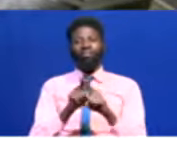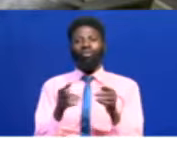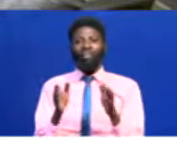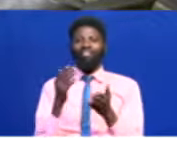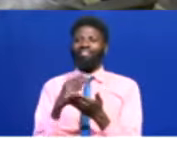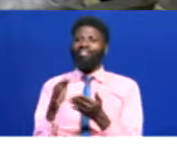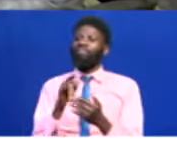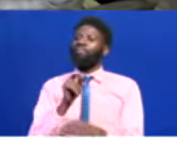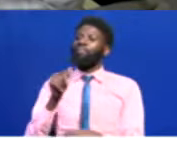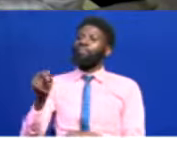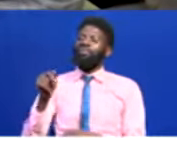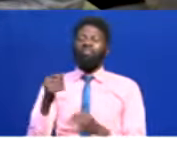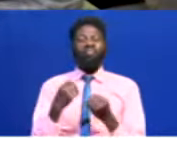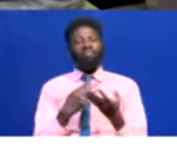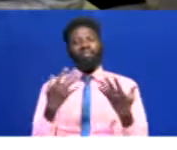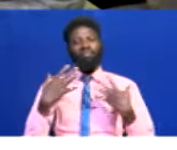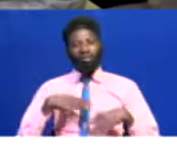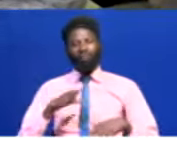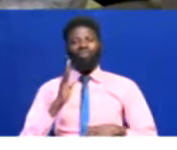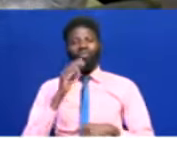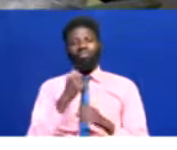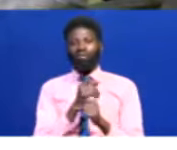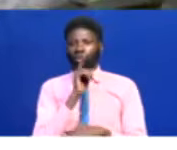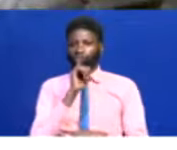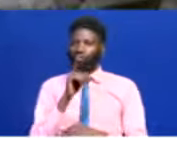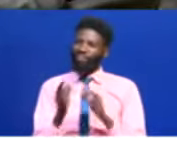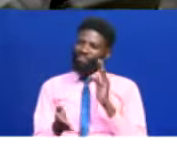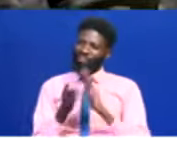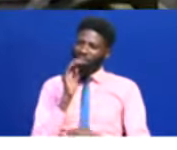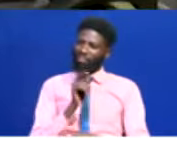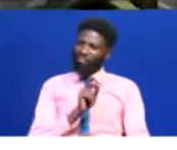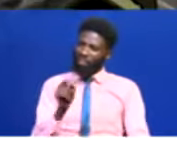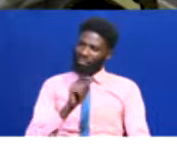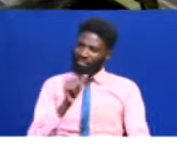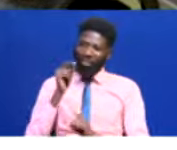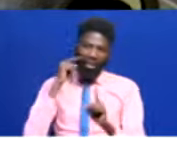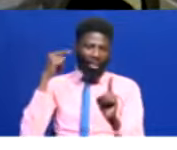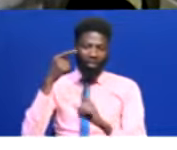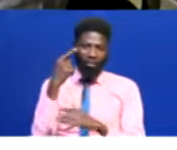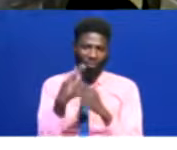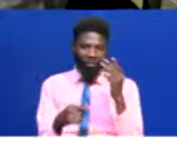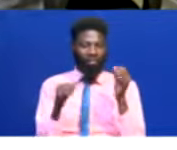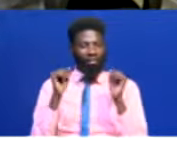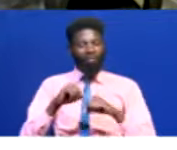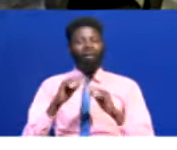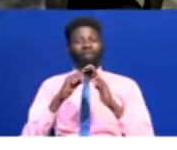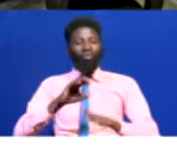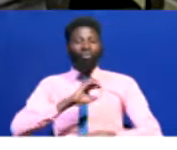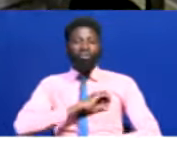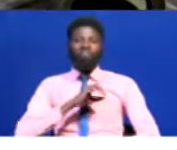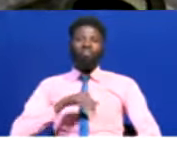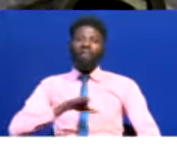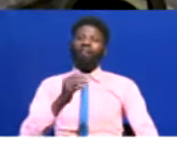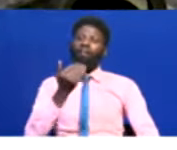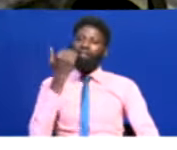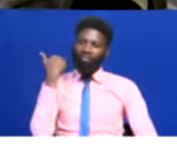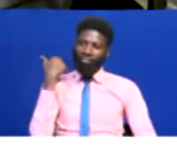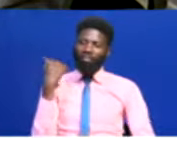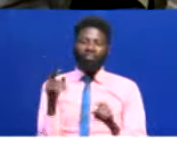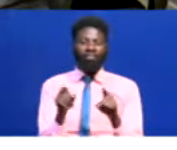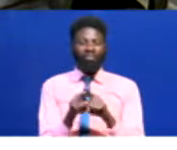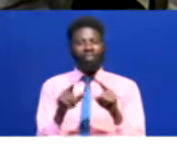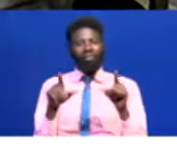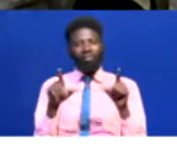people will make sure they even pay faster, so that you can own that house and have that section of